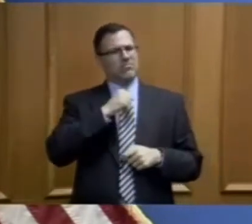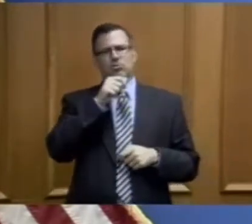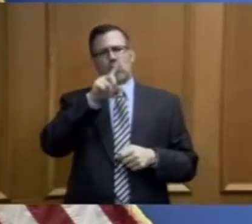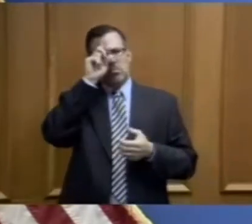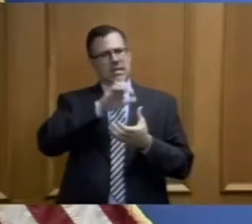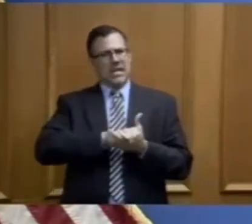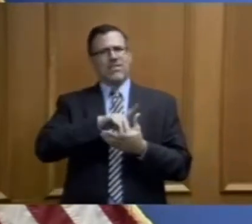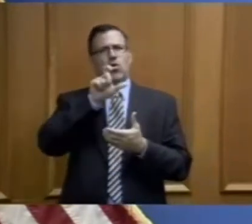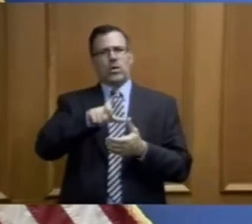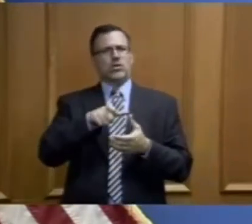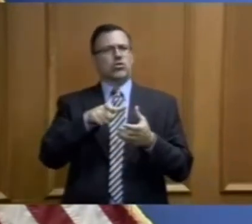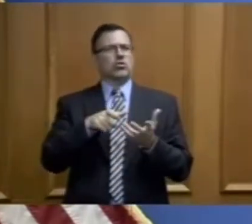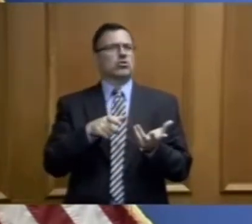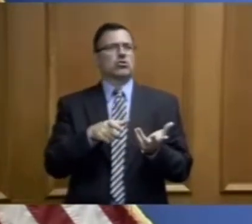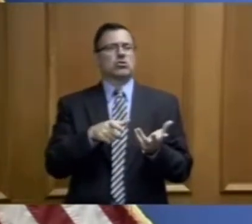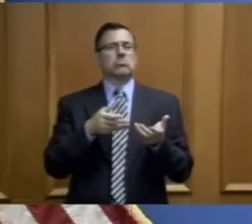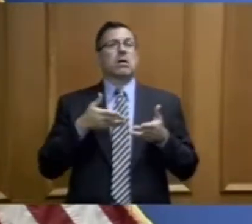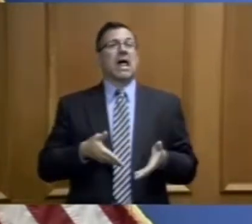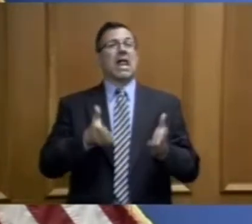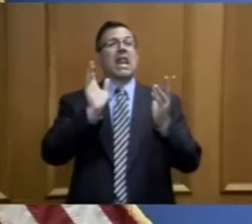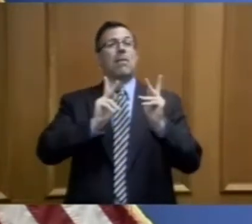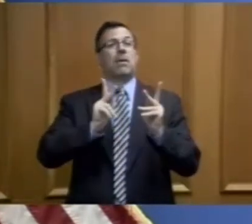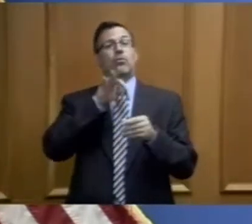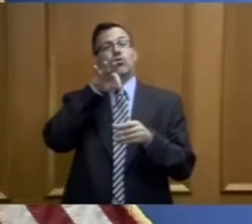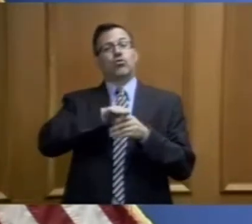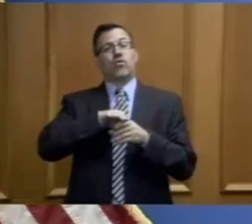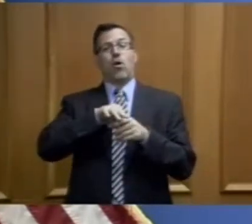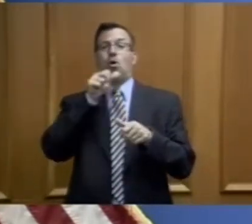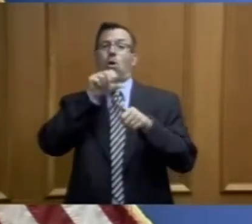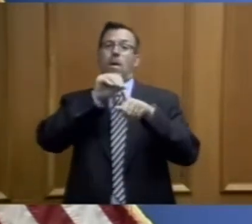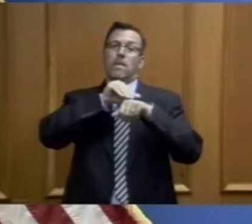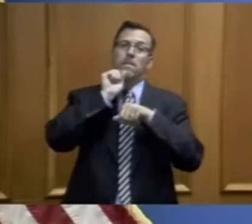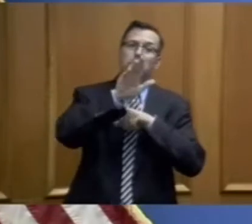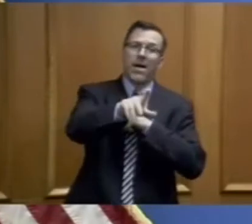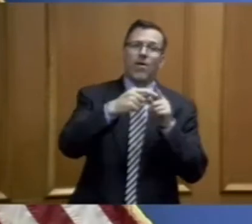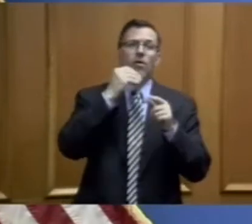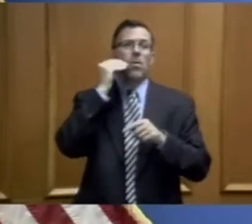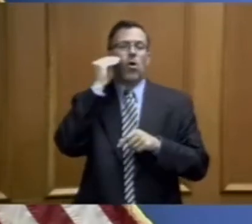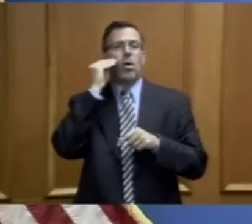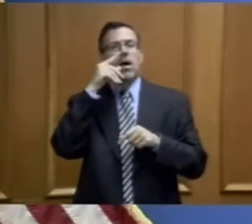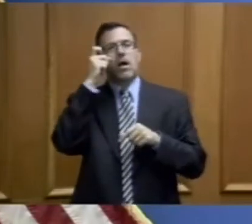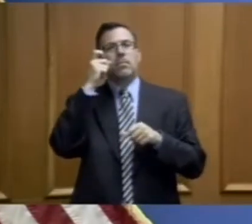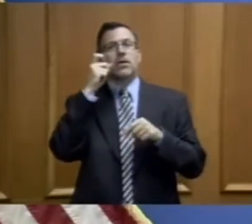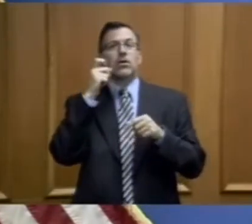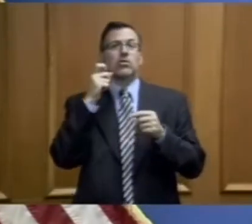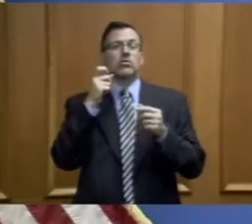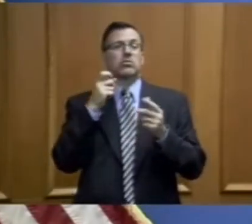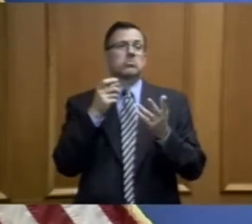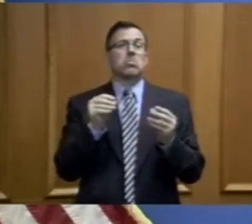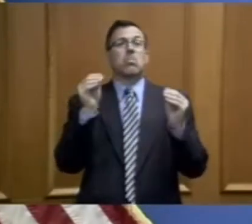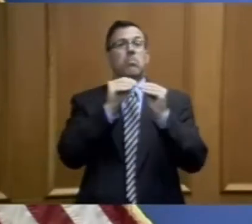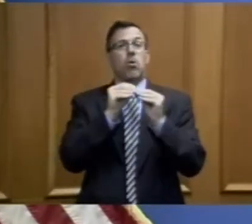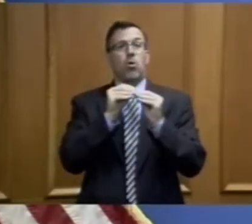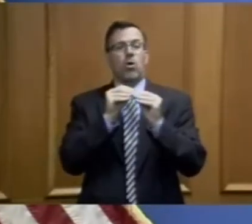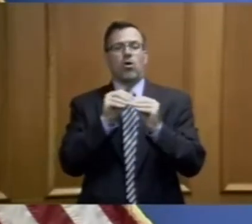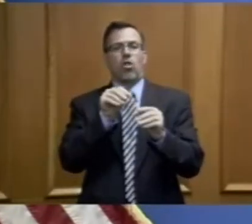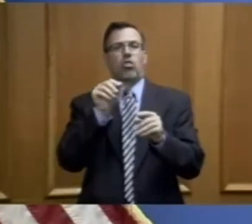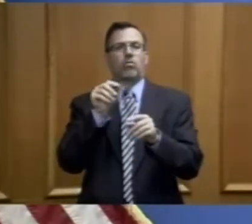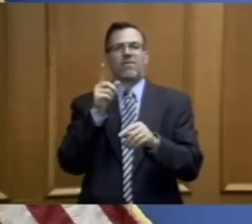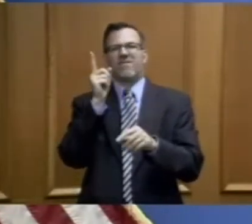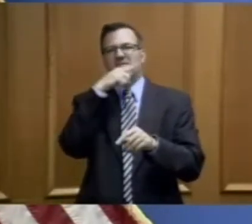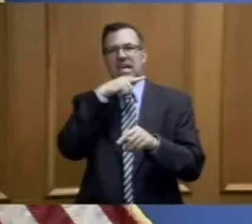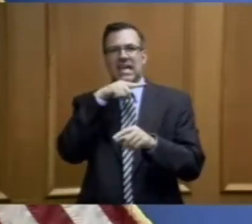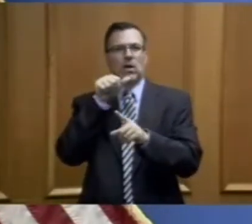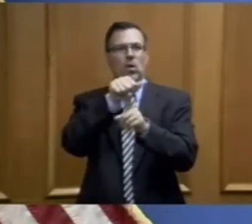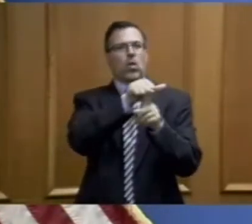absentee voting with no excuse, because it opens up the opportunities for fraud. It opens up challenges that